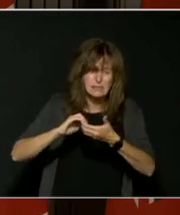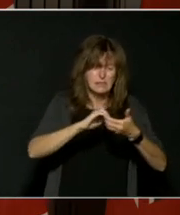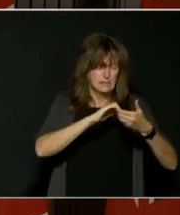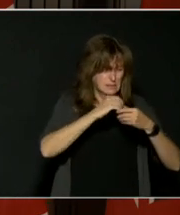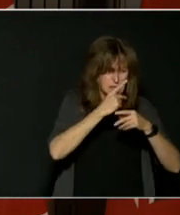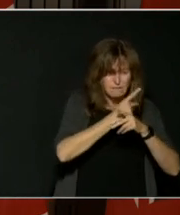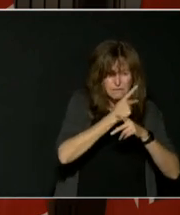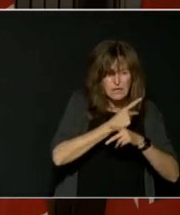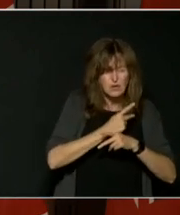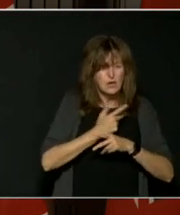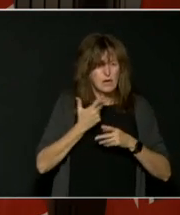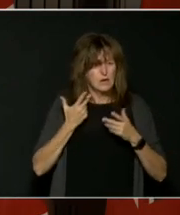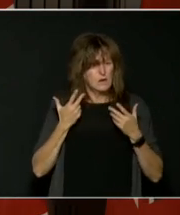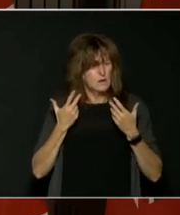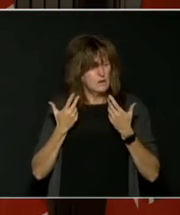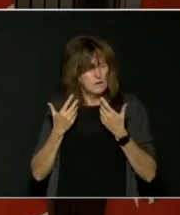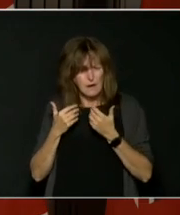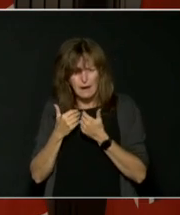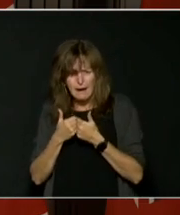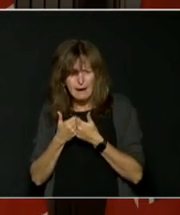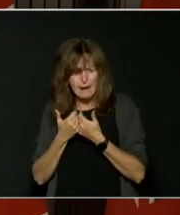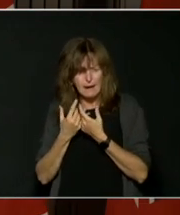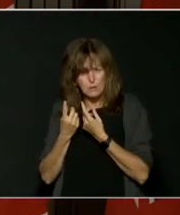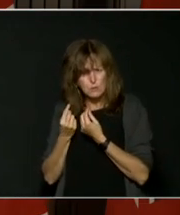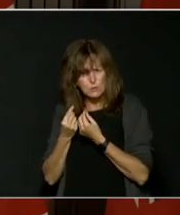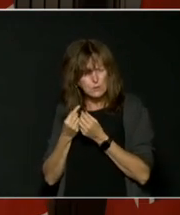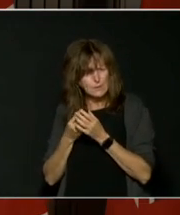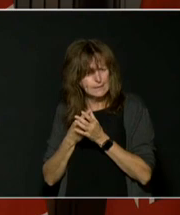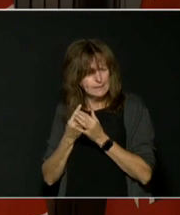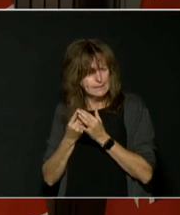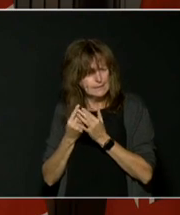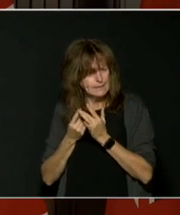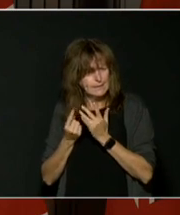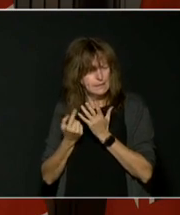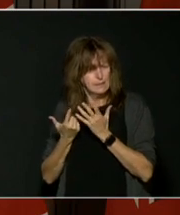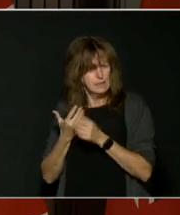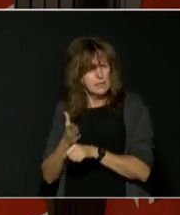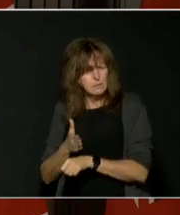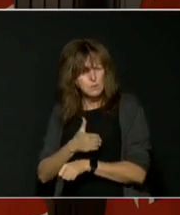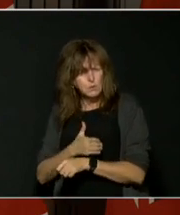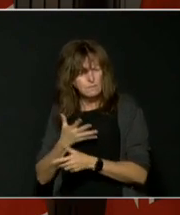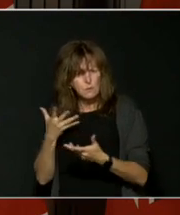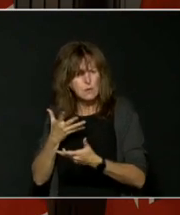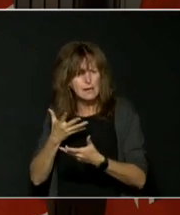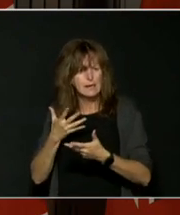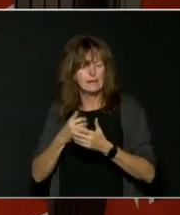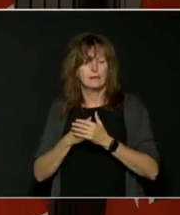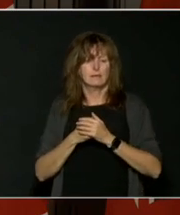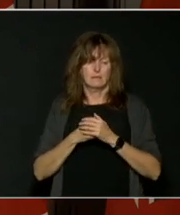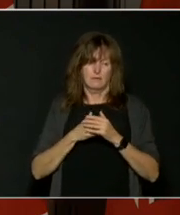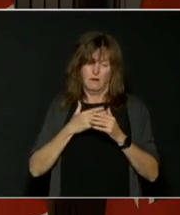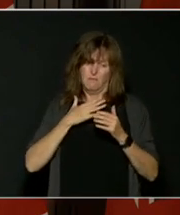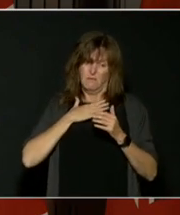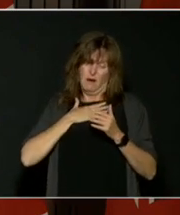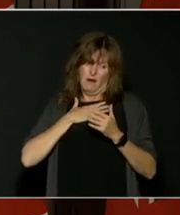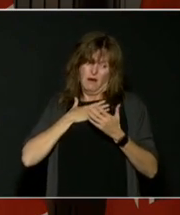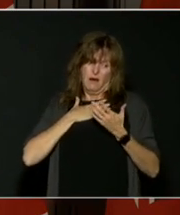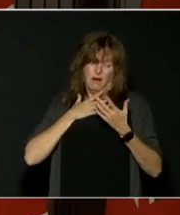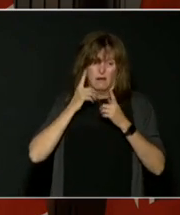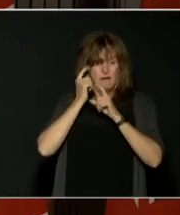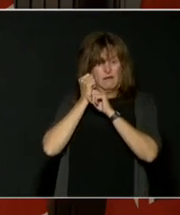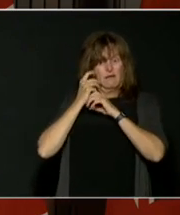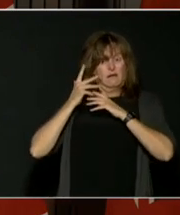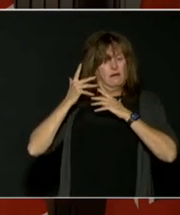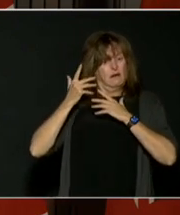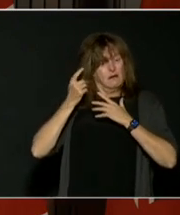an intervention can be done in the most effective way. There have been some significant innovations, as I understand, that have been taken by those who